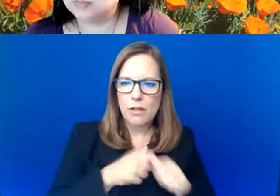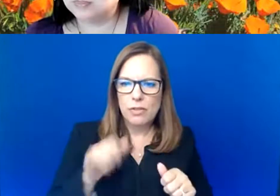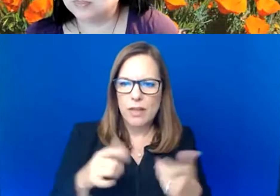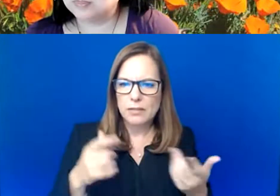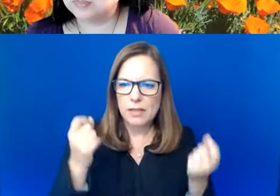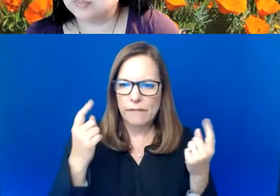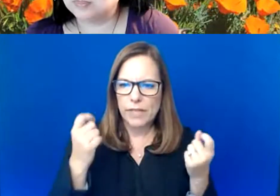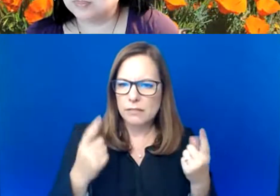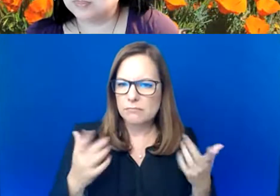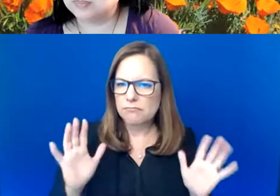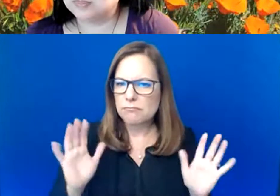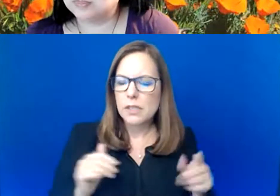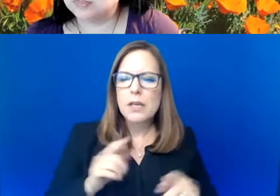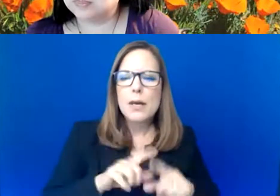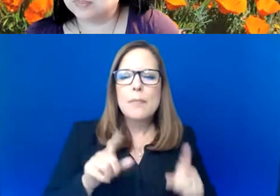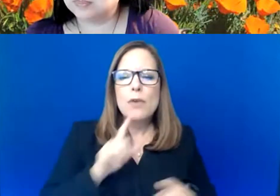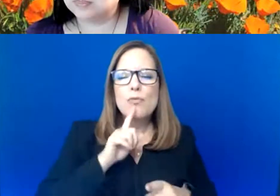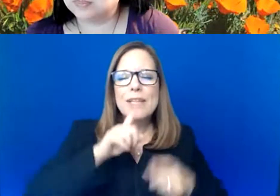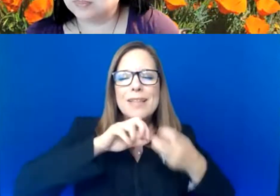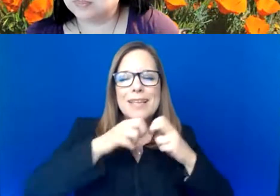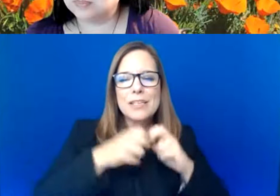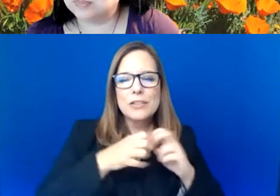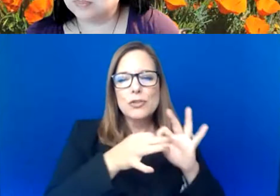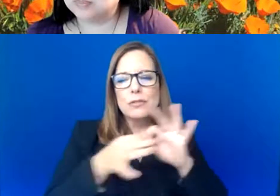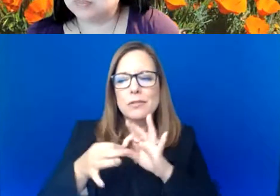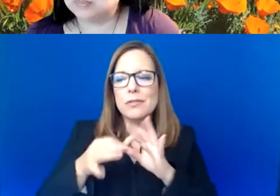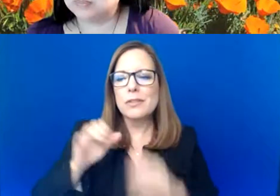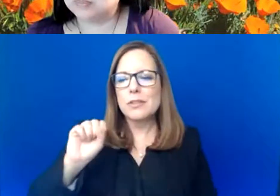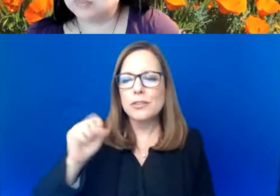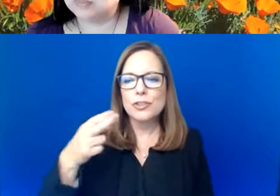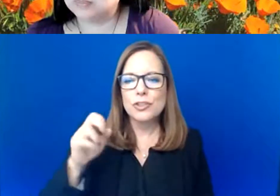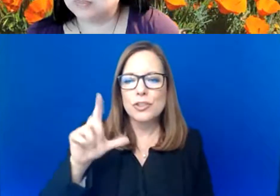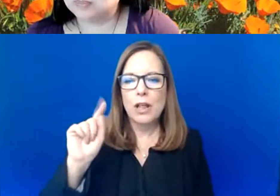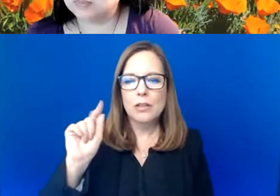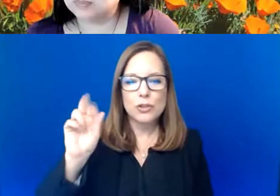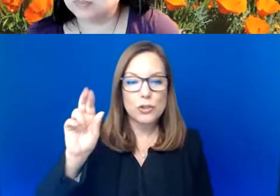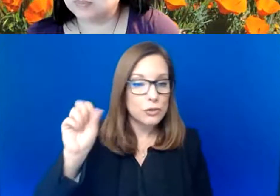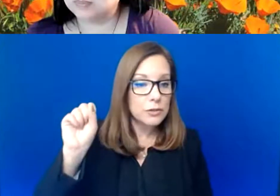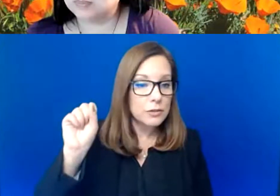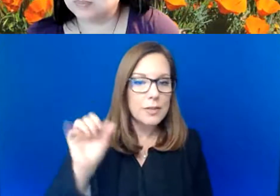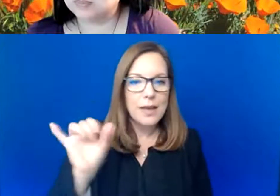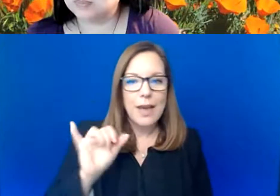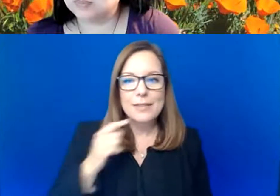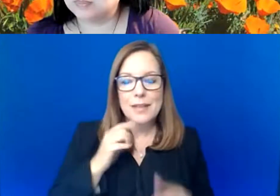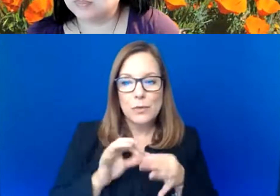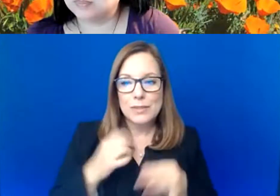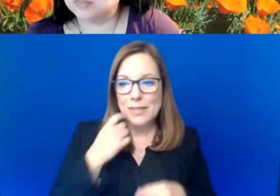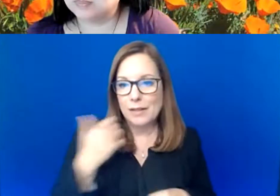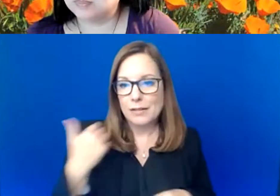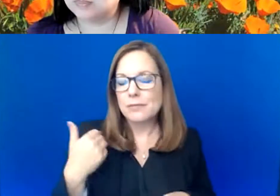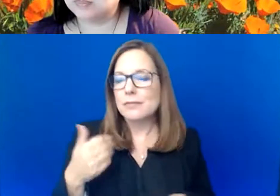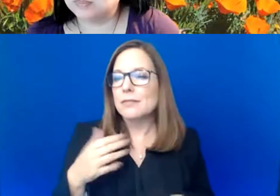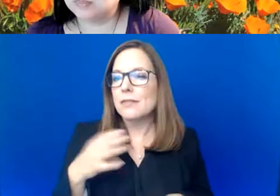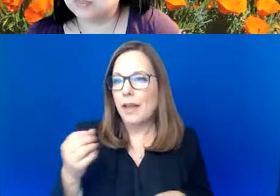the issue is more with shelters. As I alluded to and was raised a couple of minutes